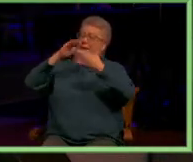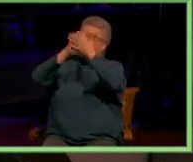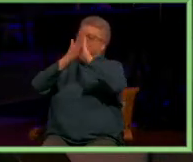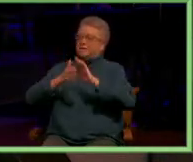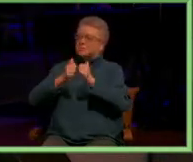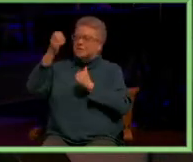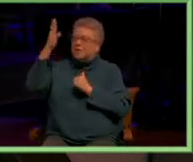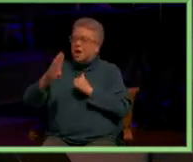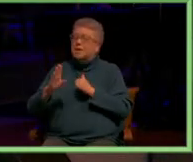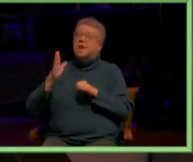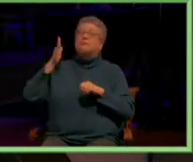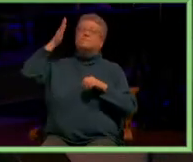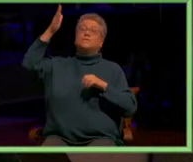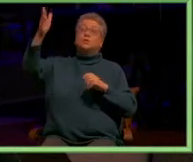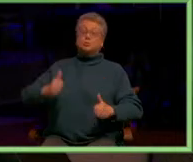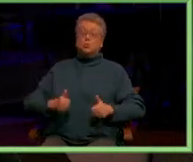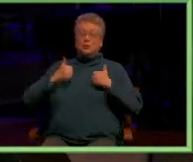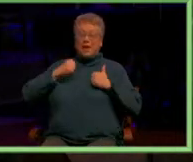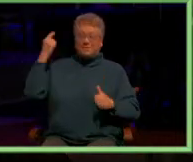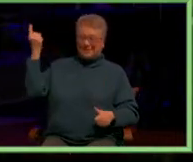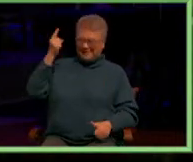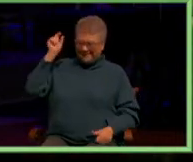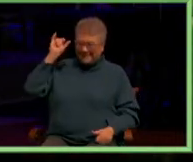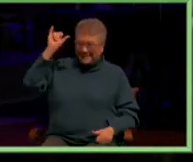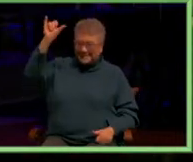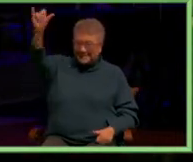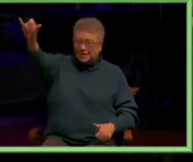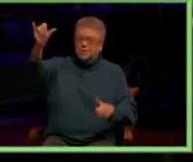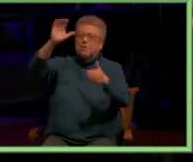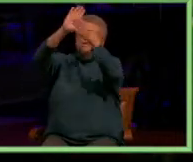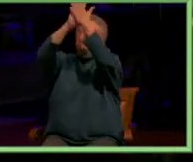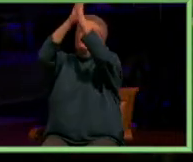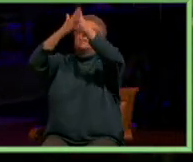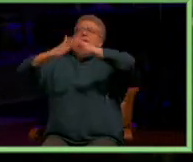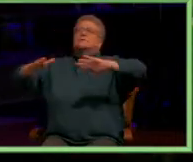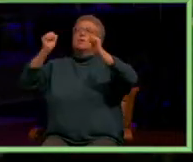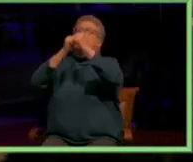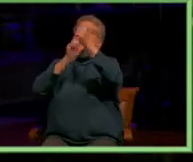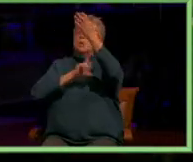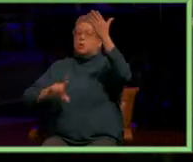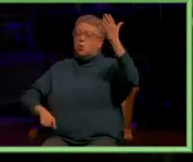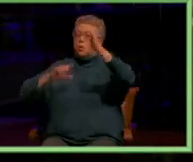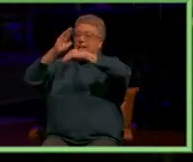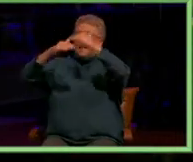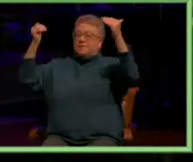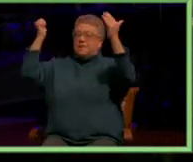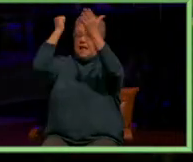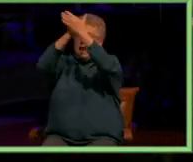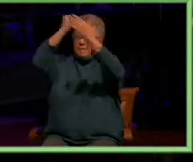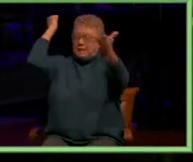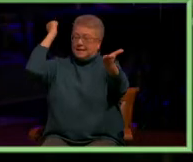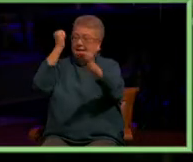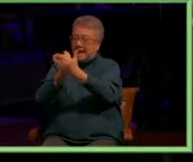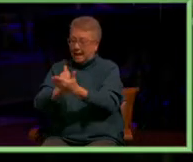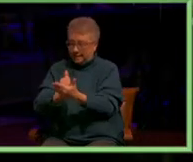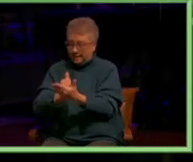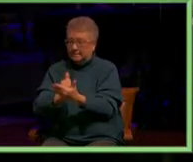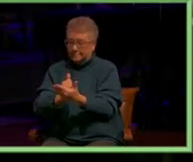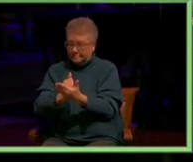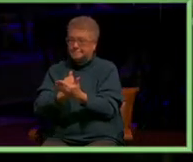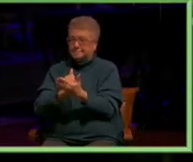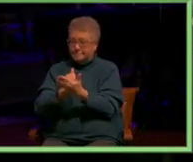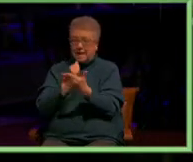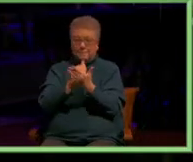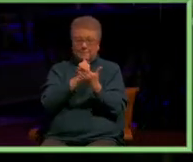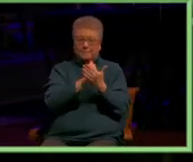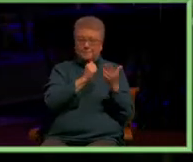in the next life, it will be eternal, tranquil with our Lord in heaven. Amen and amen. Amen.